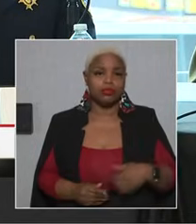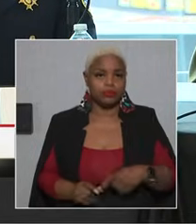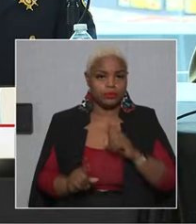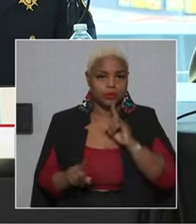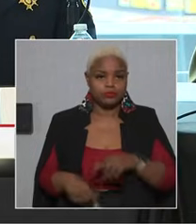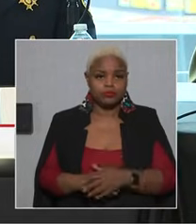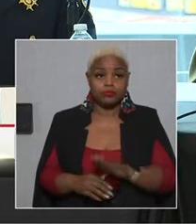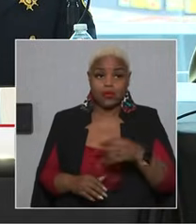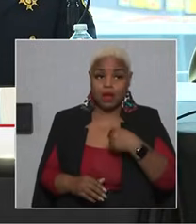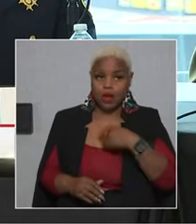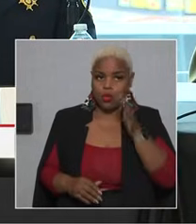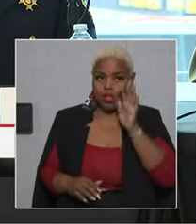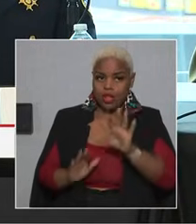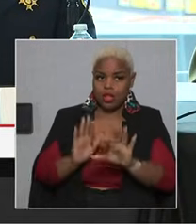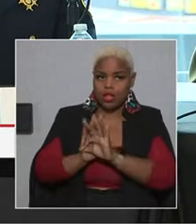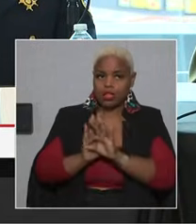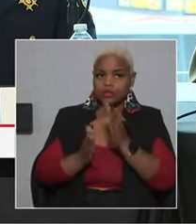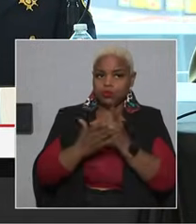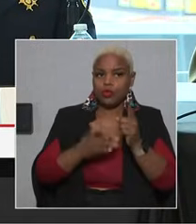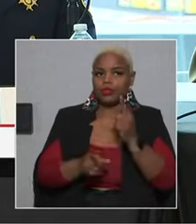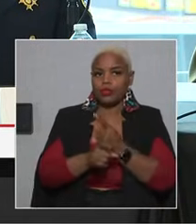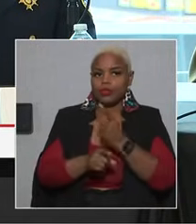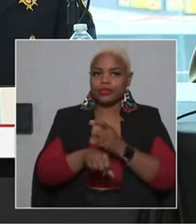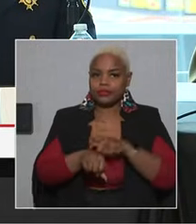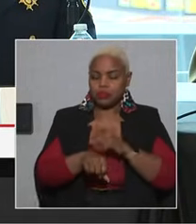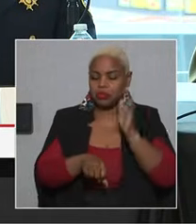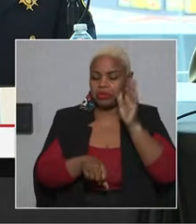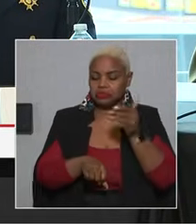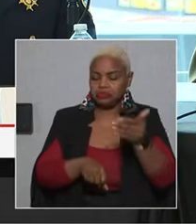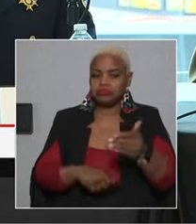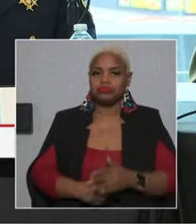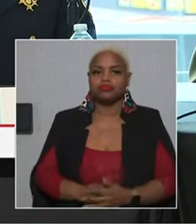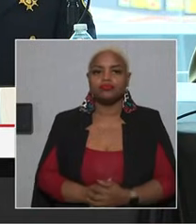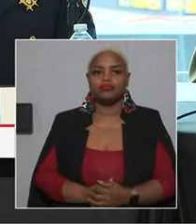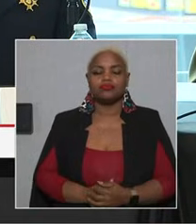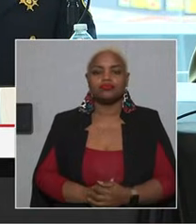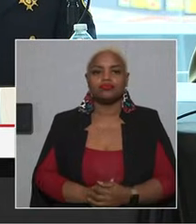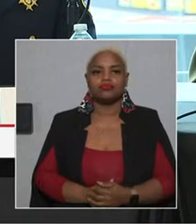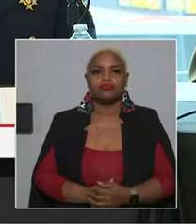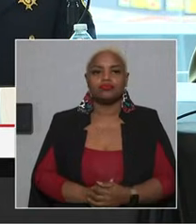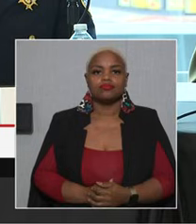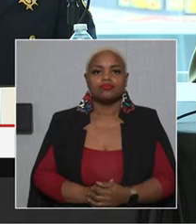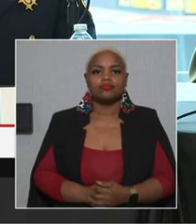make an appointment at the appropriate time. Yep.